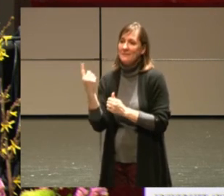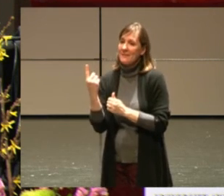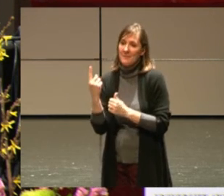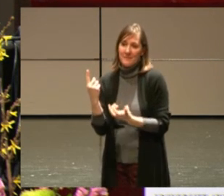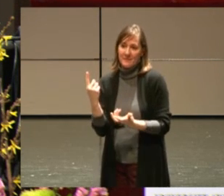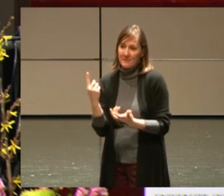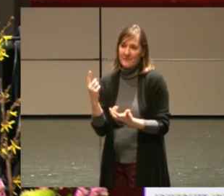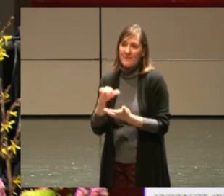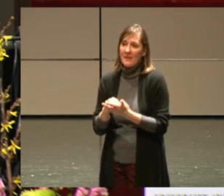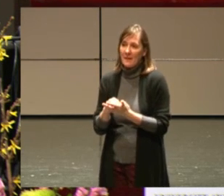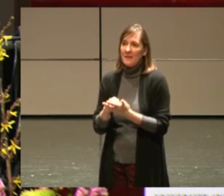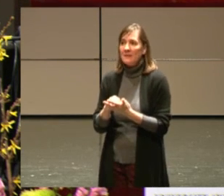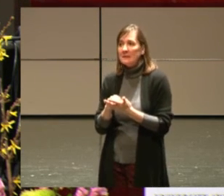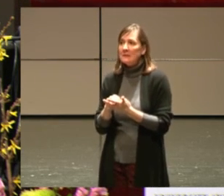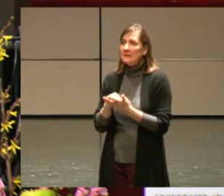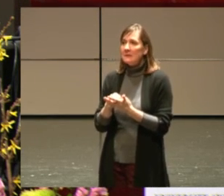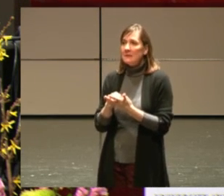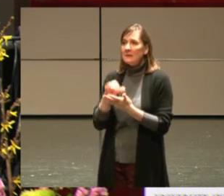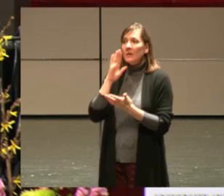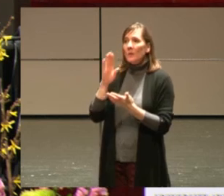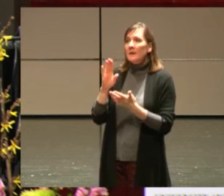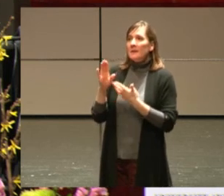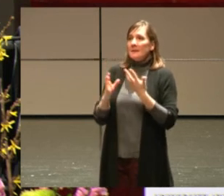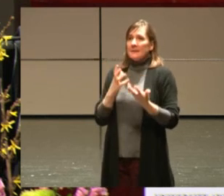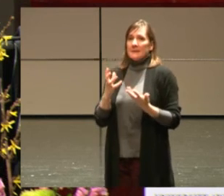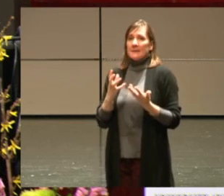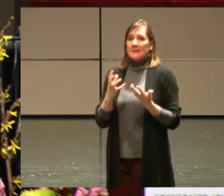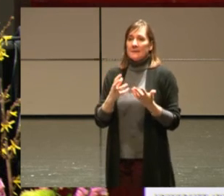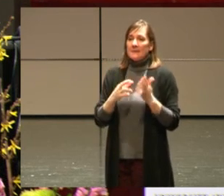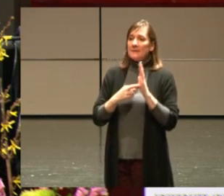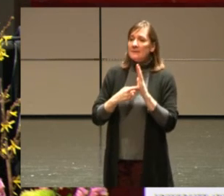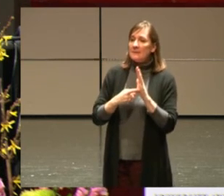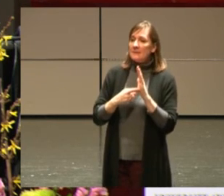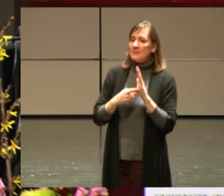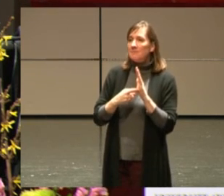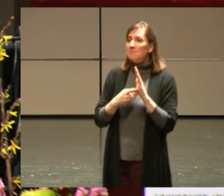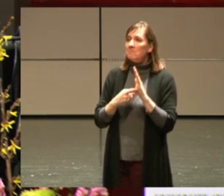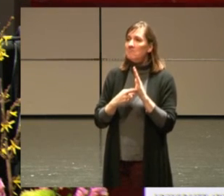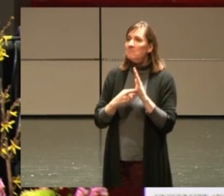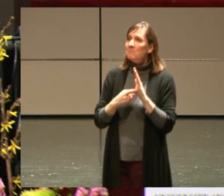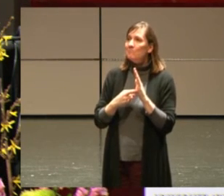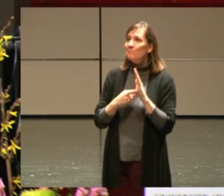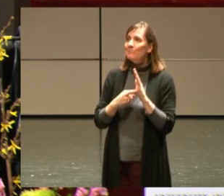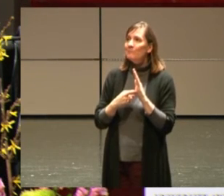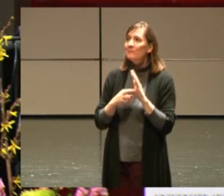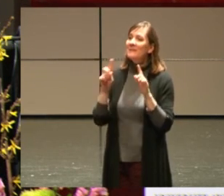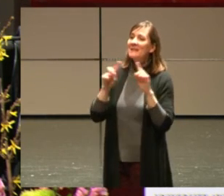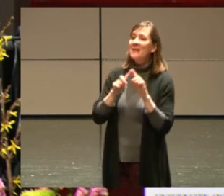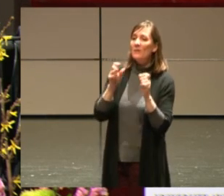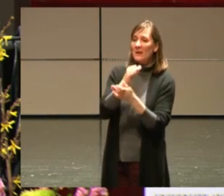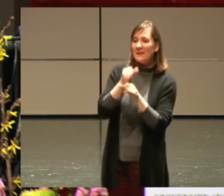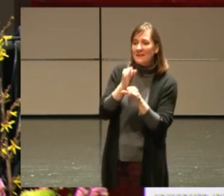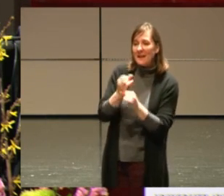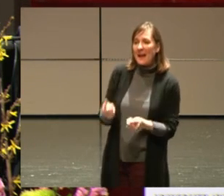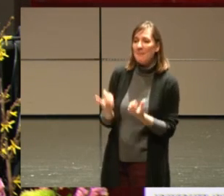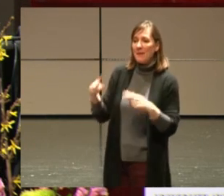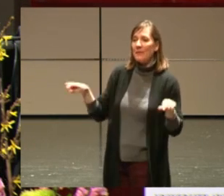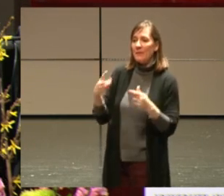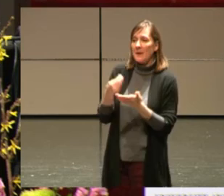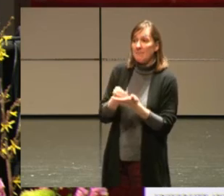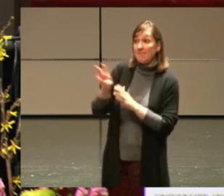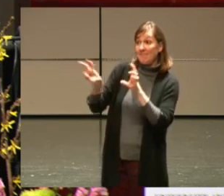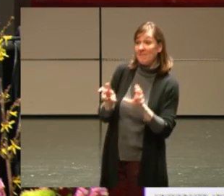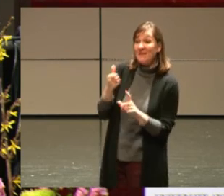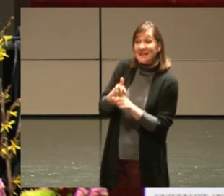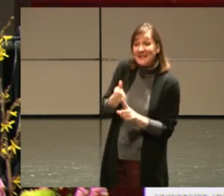that is proportionate and representative of the contributions that campuses make. I don't think it's going to be a straight formula, so the devil's in the details on that. But that's